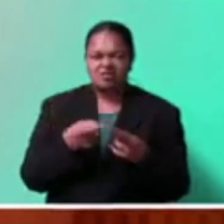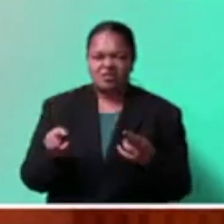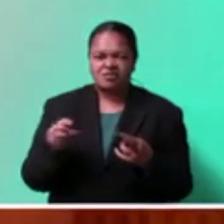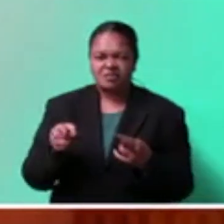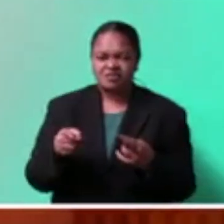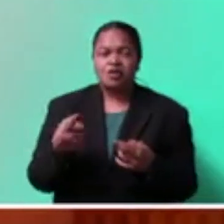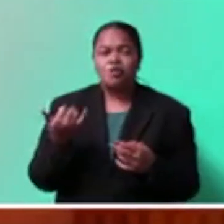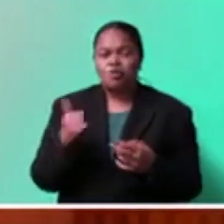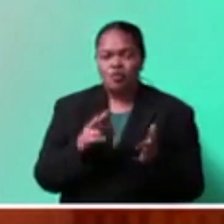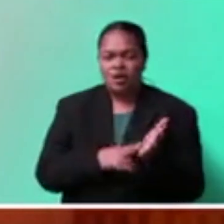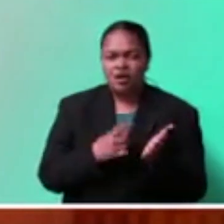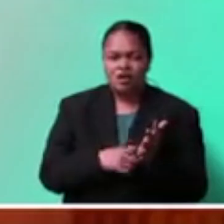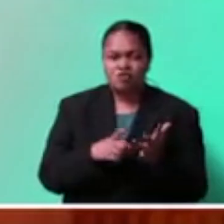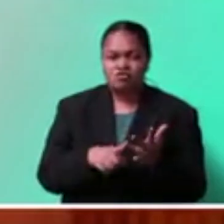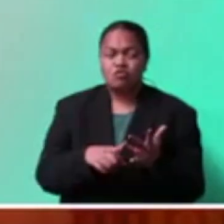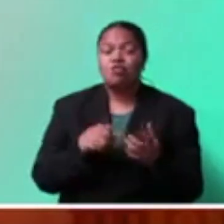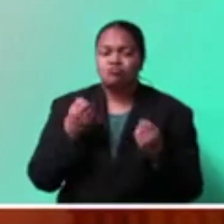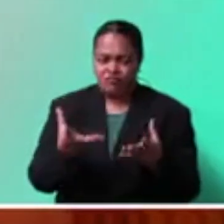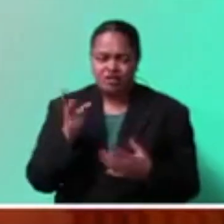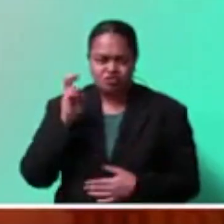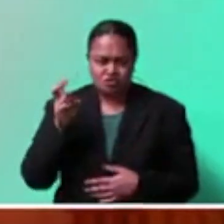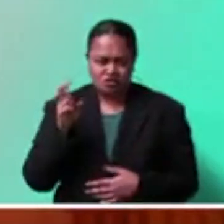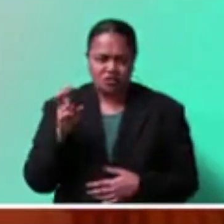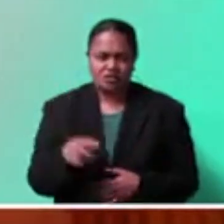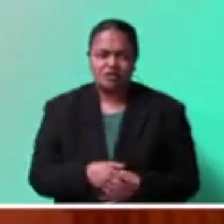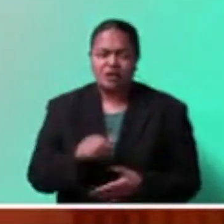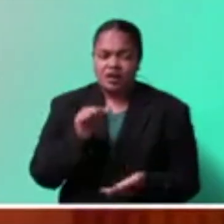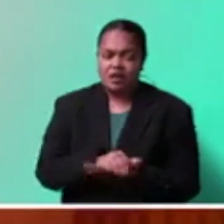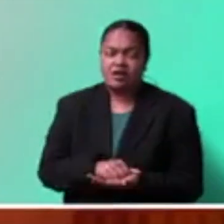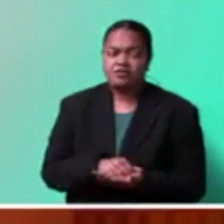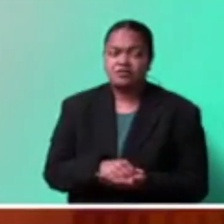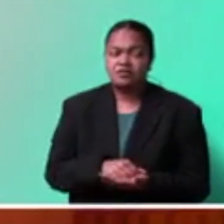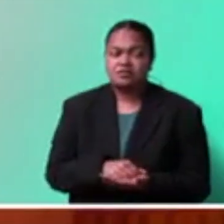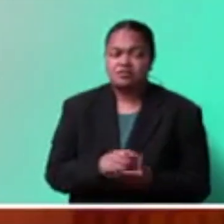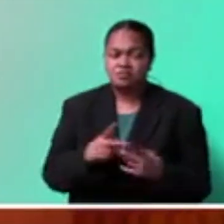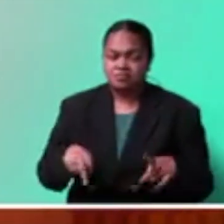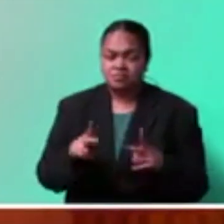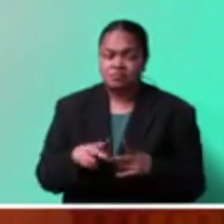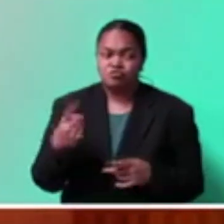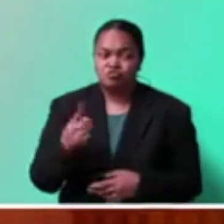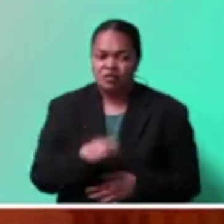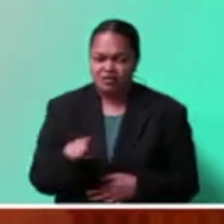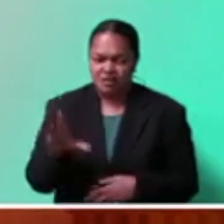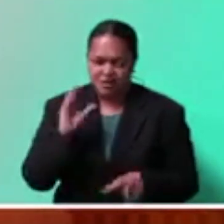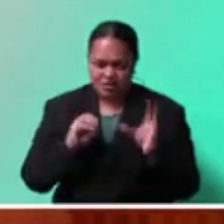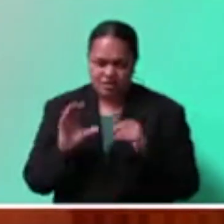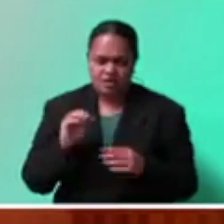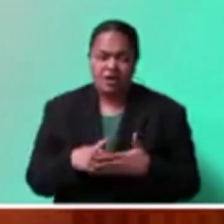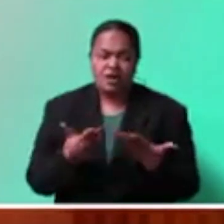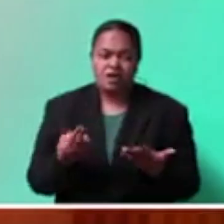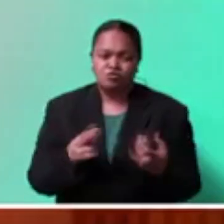NROCs, we provide training, or what's called write shops, for those that attend to learn how to